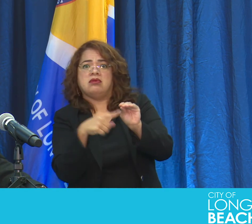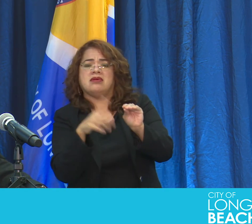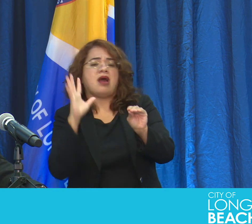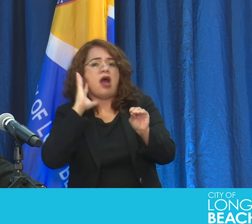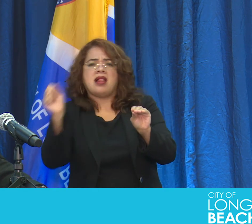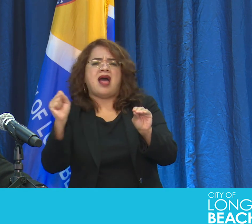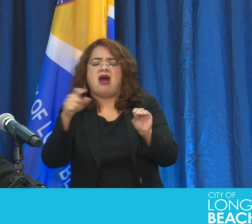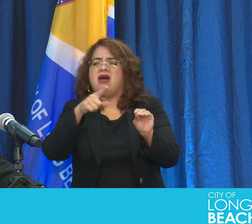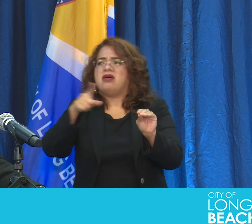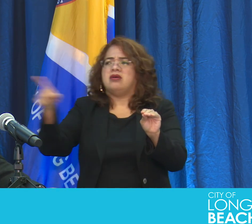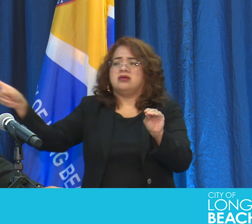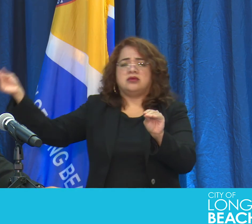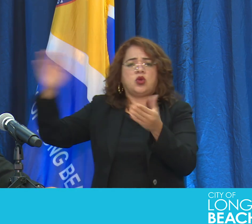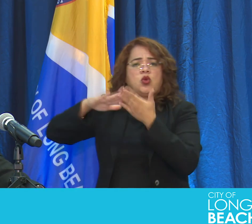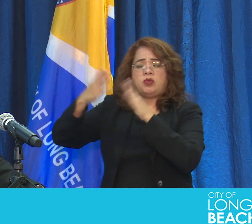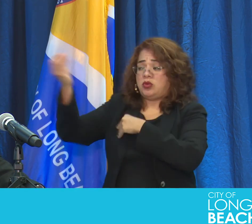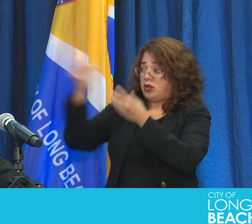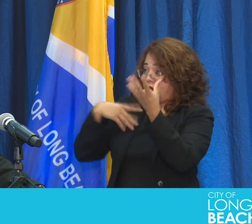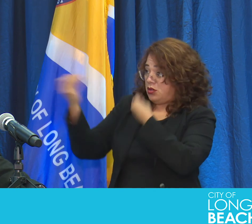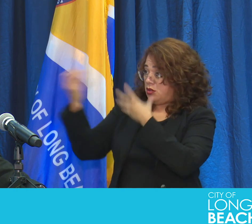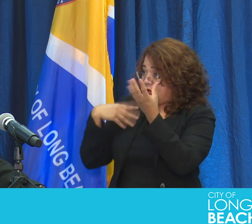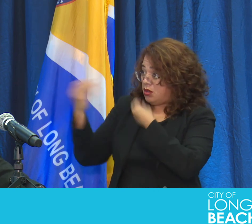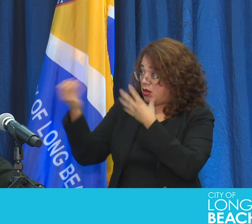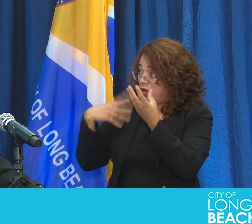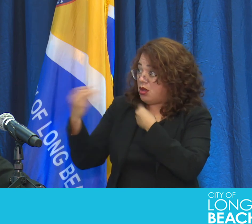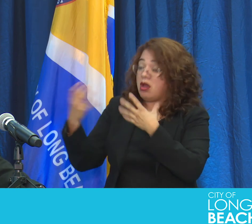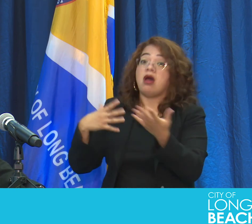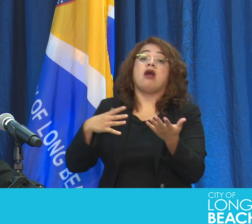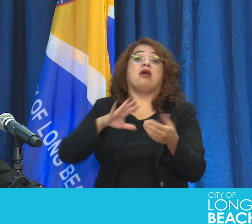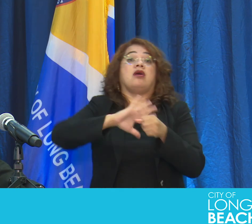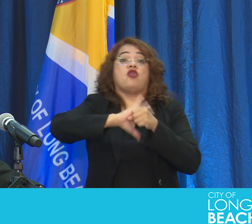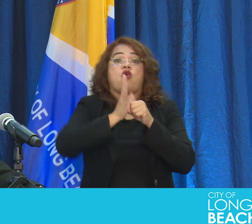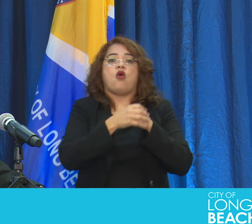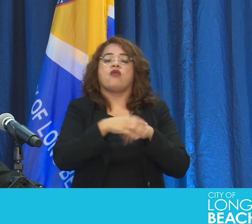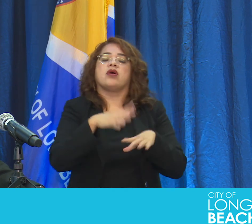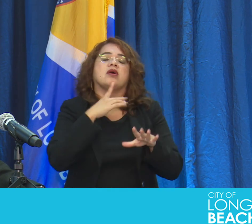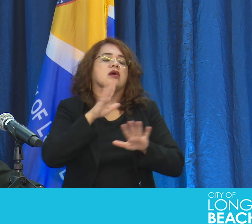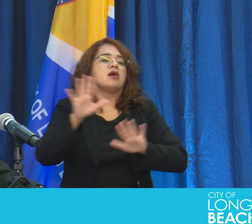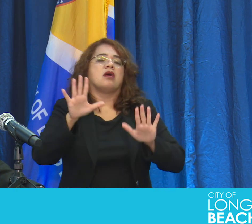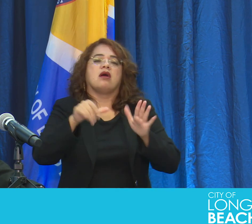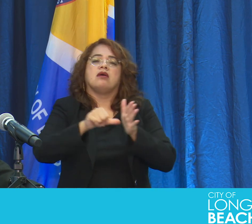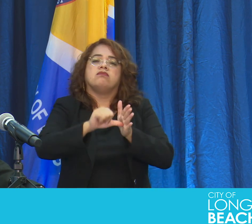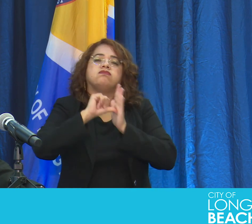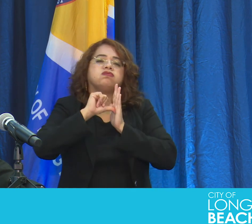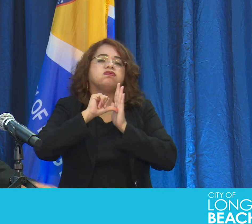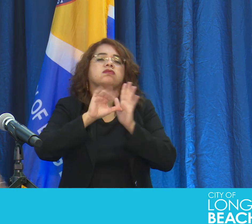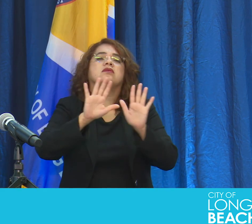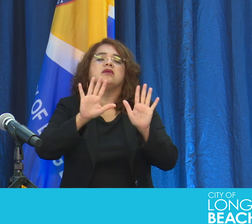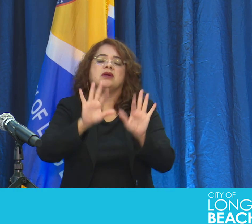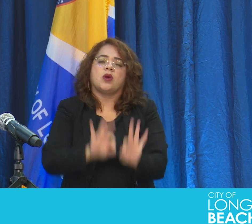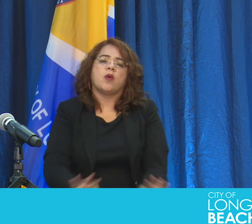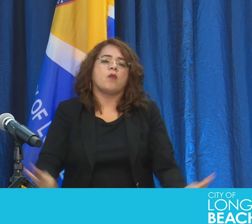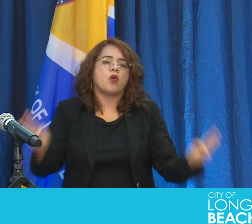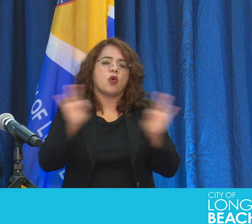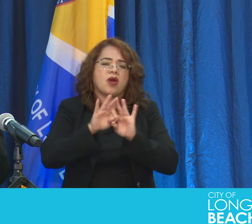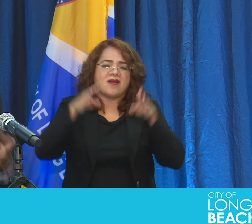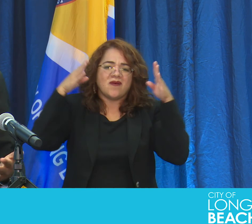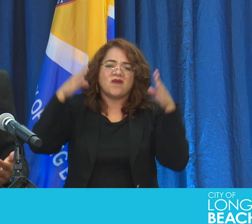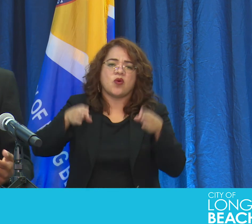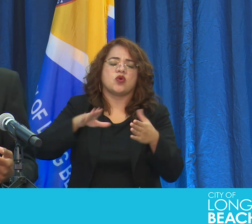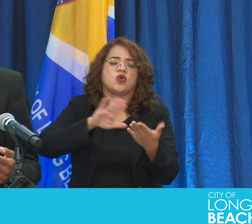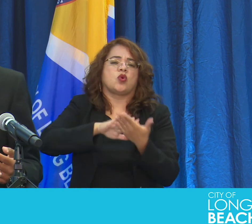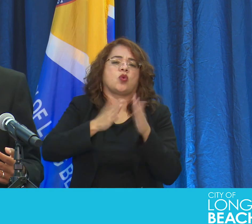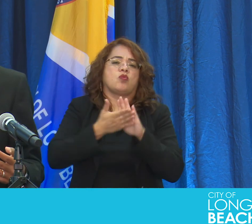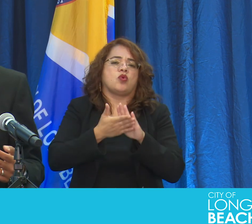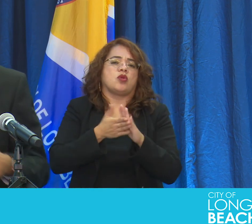in the community, and I think everyone has, and I think COVID has really reinforced that. But I would also